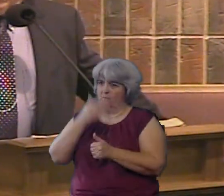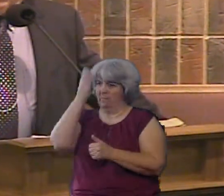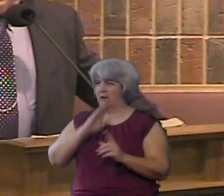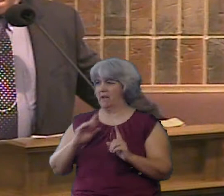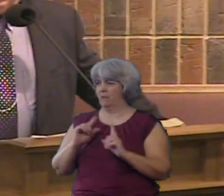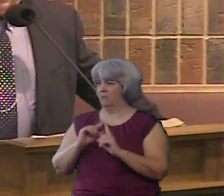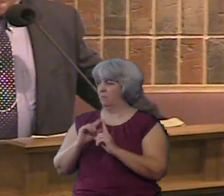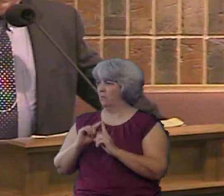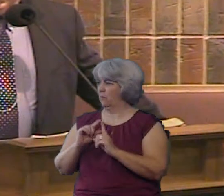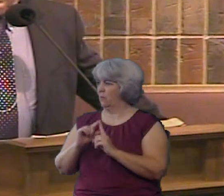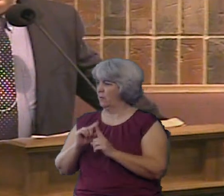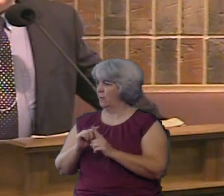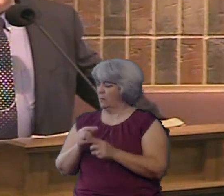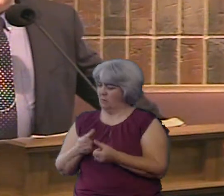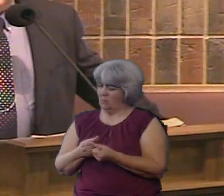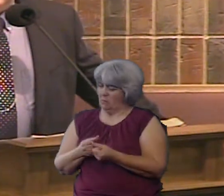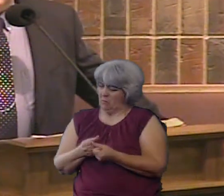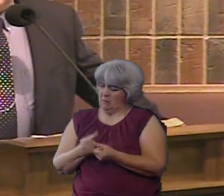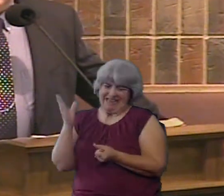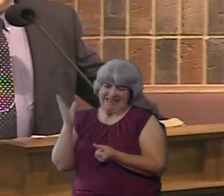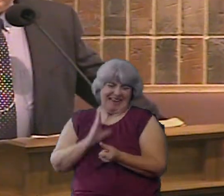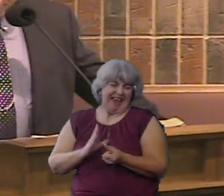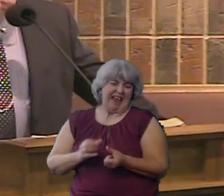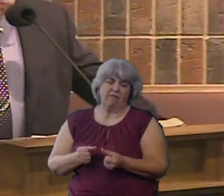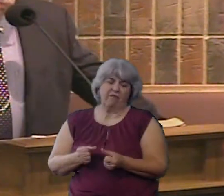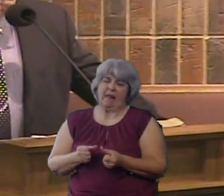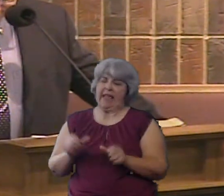with a grip that would never let go.